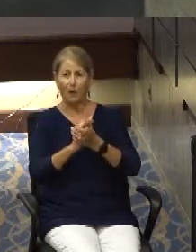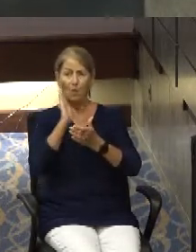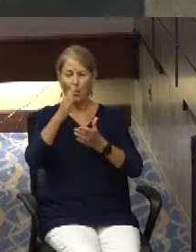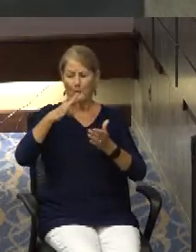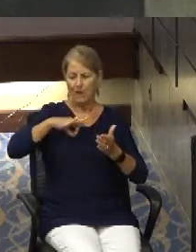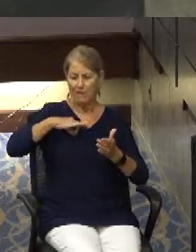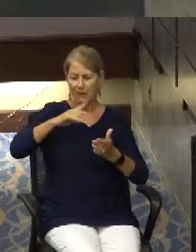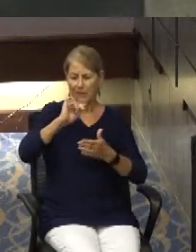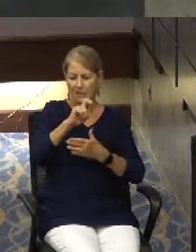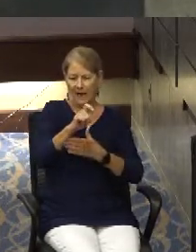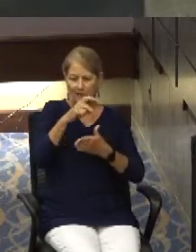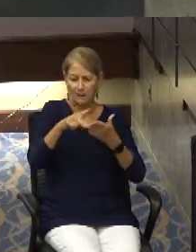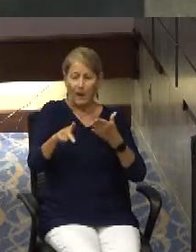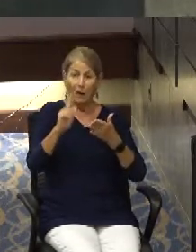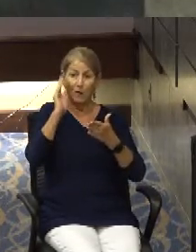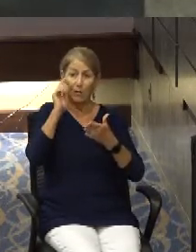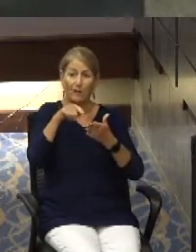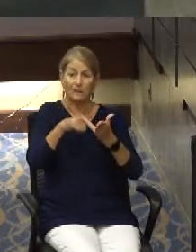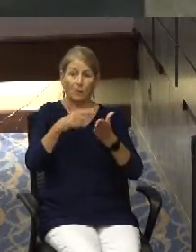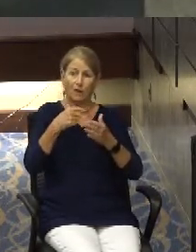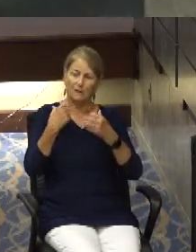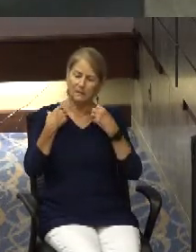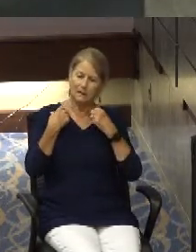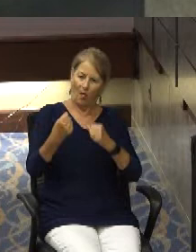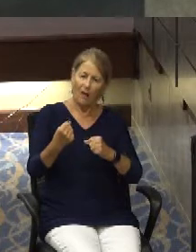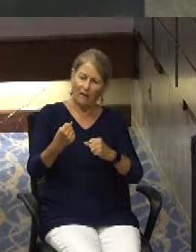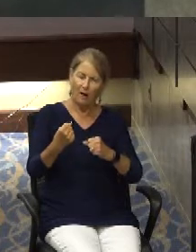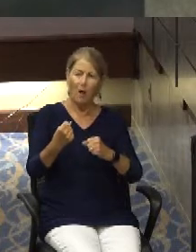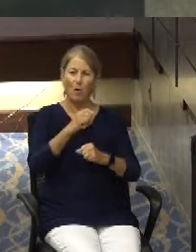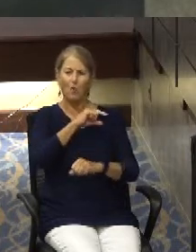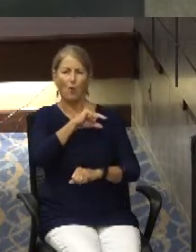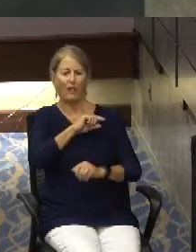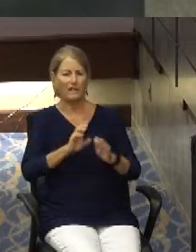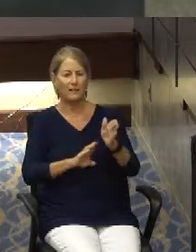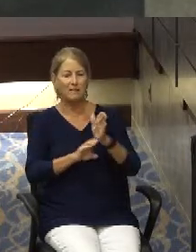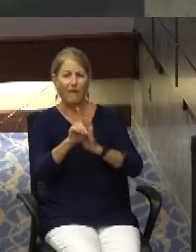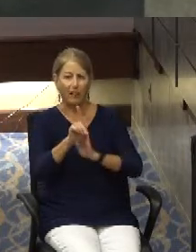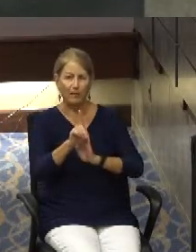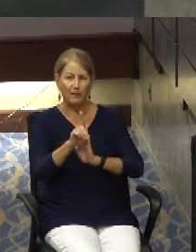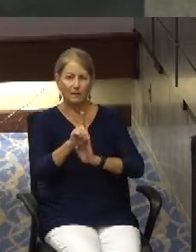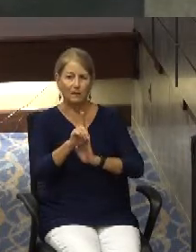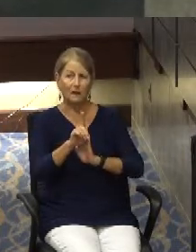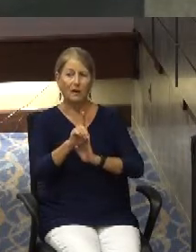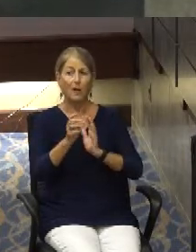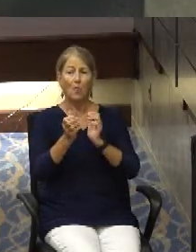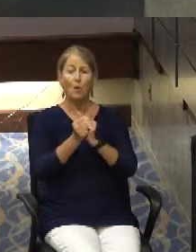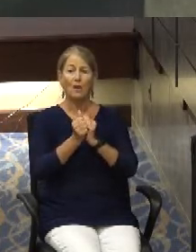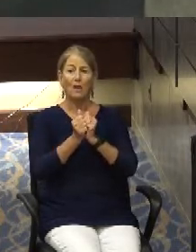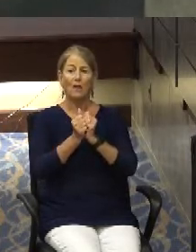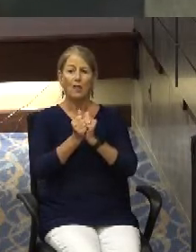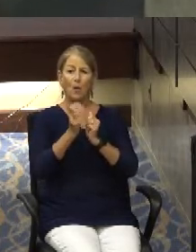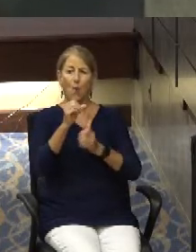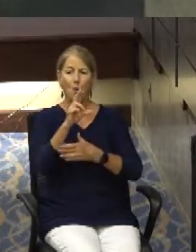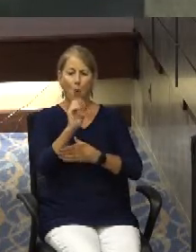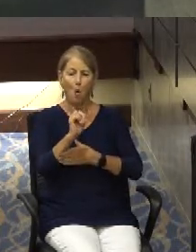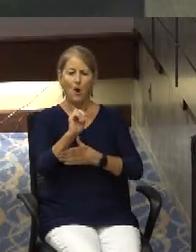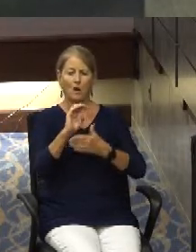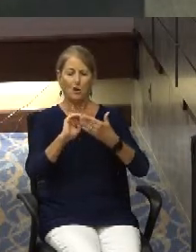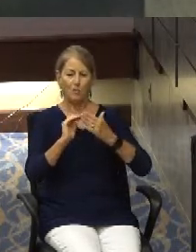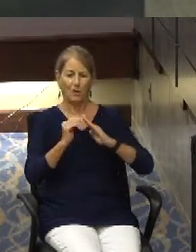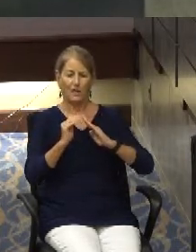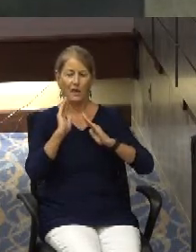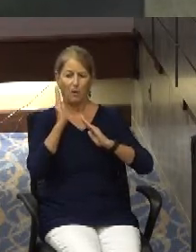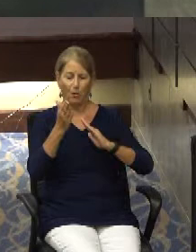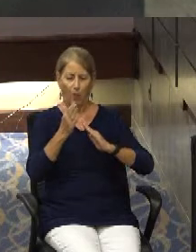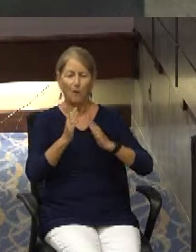because this is going to solidify quality development in the core of the community, and that is going to